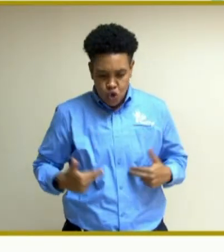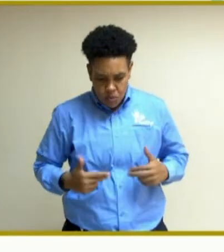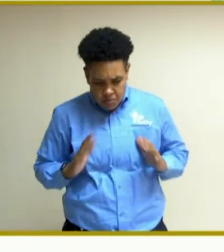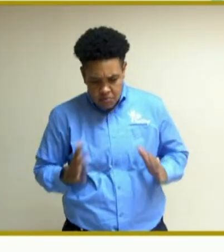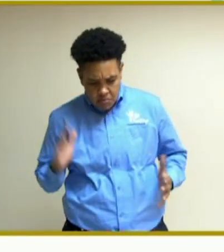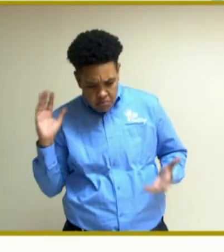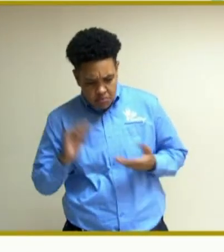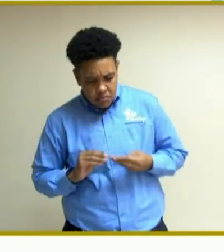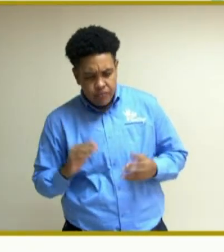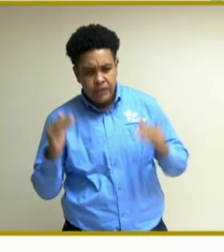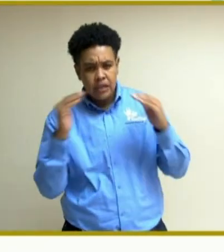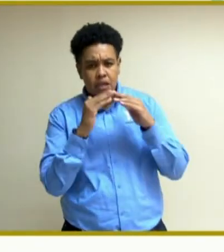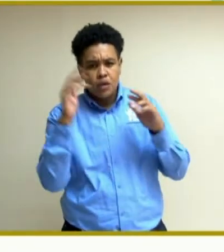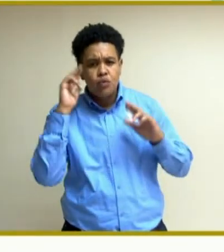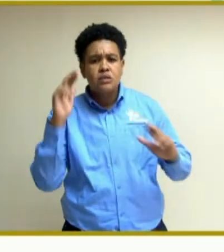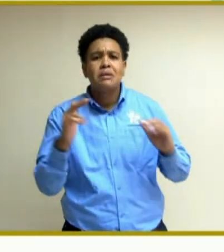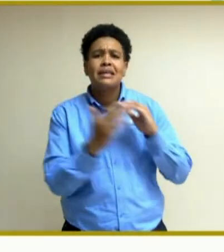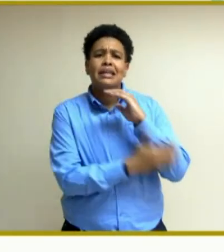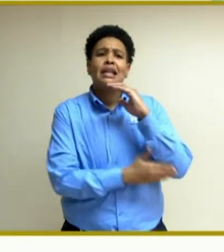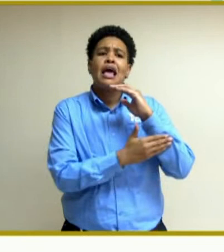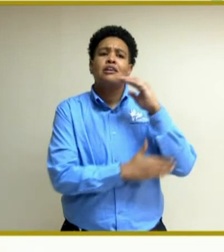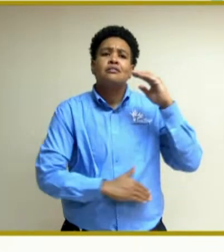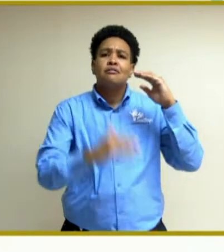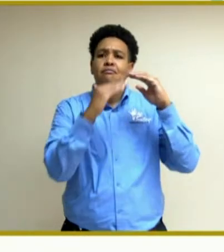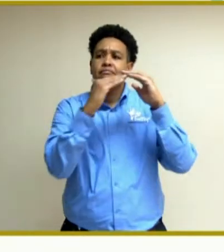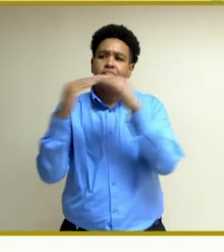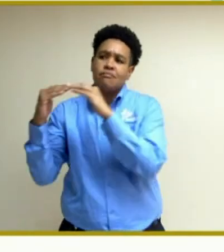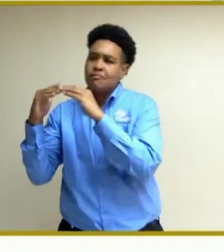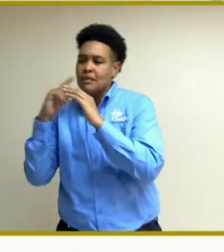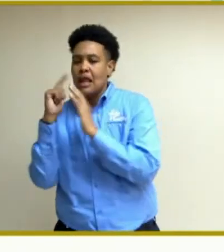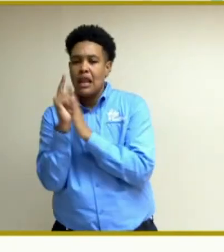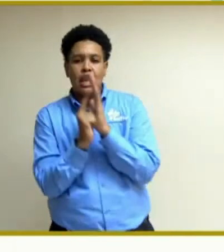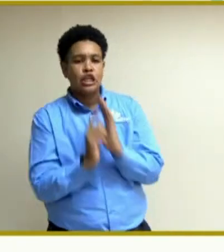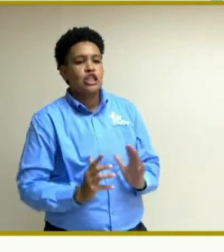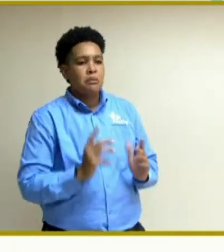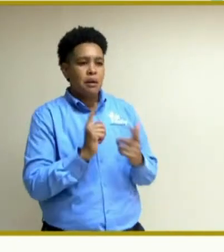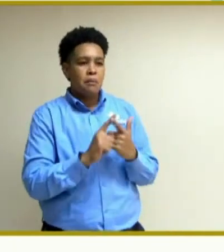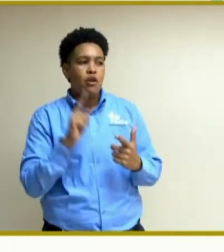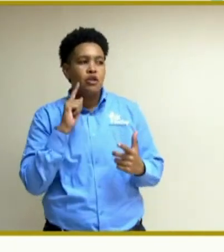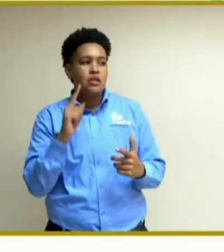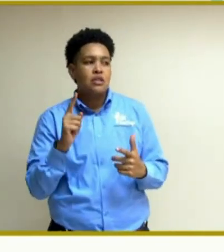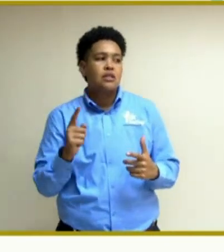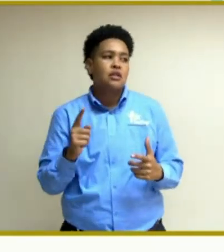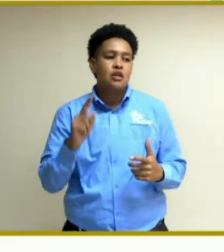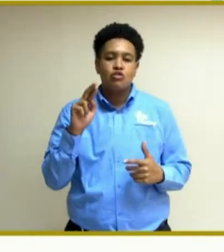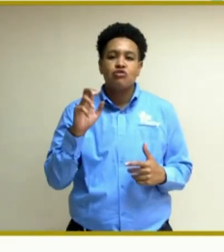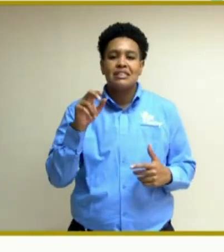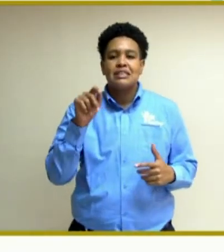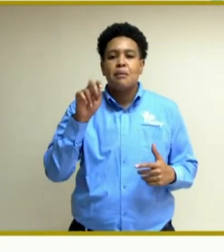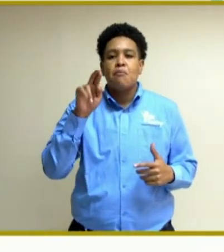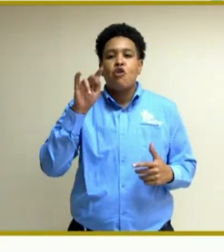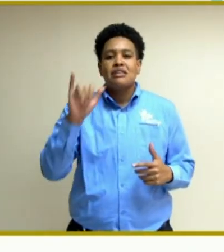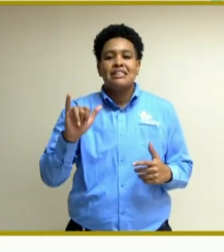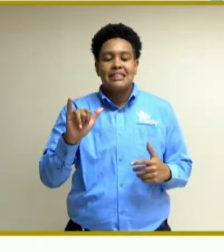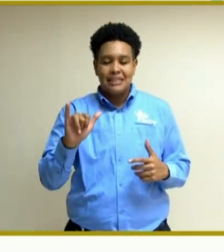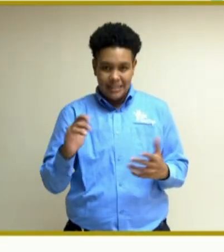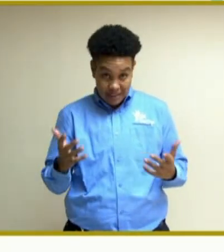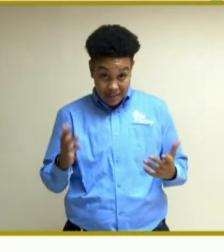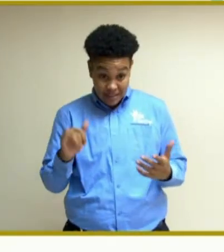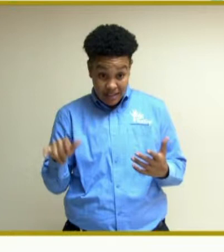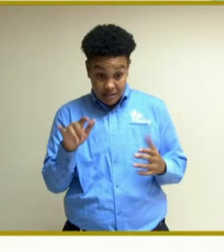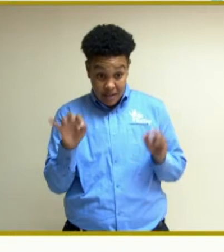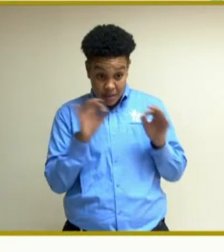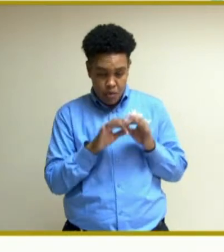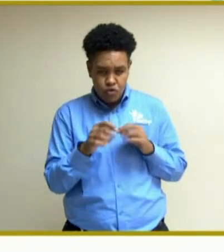equal respect, national equity, legitimacy, and reciprocity. And those